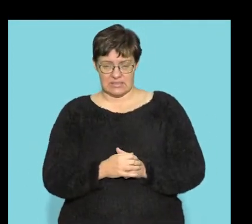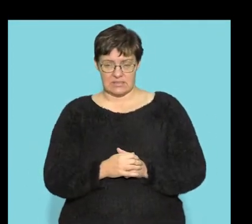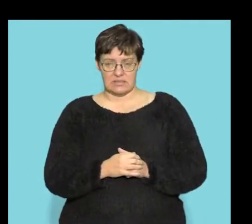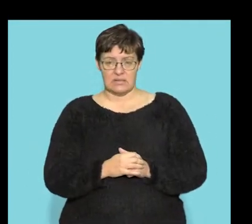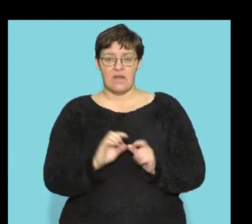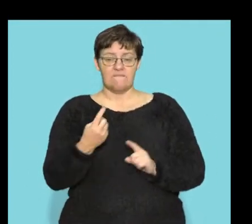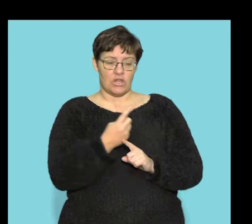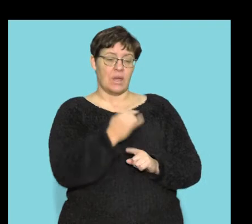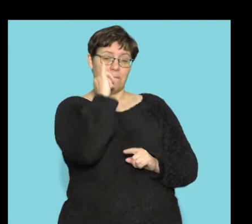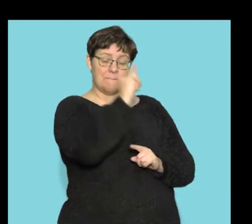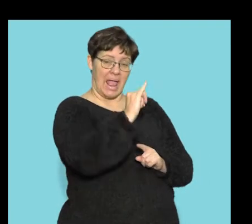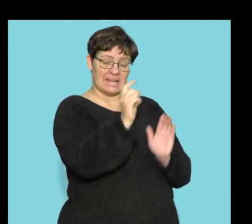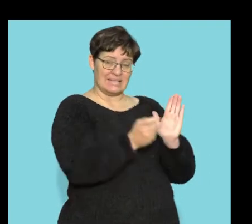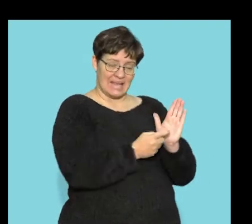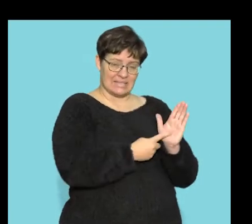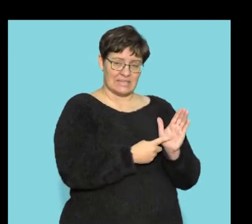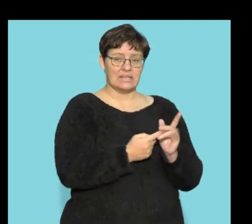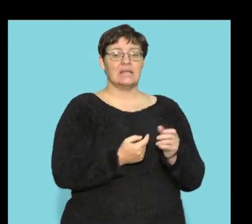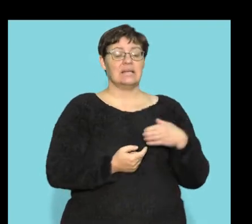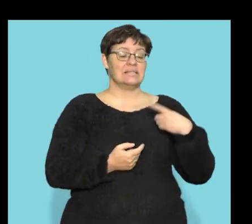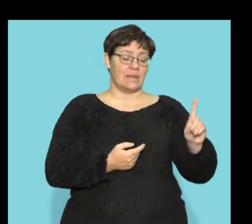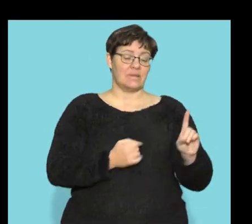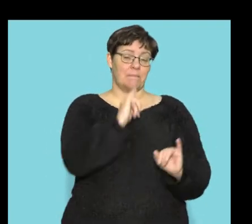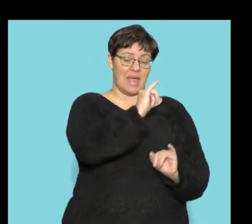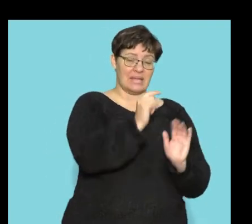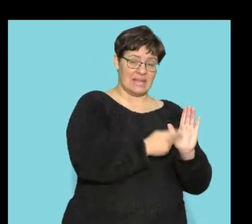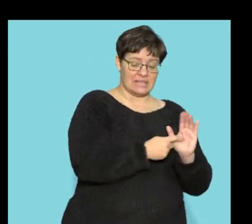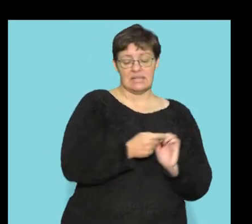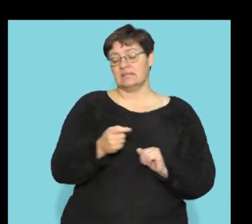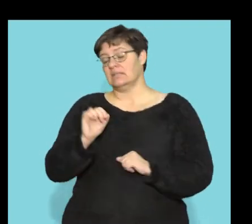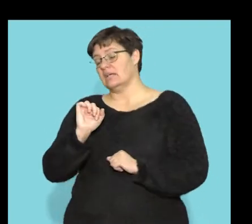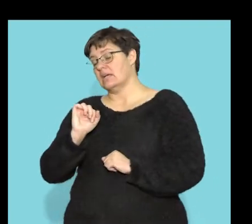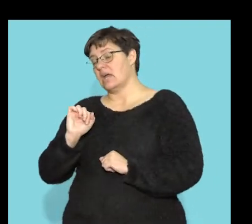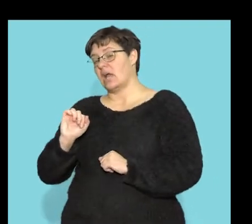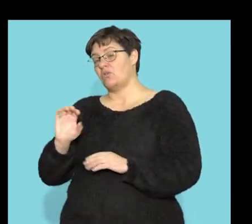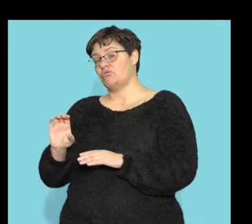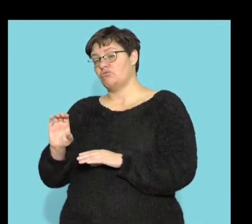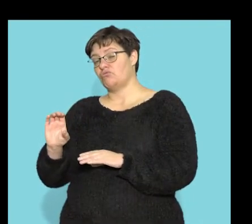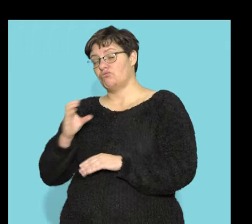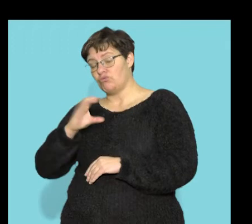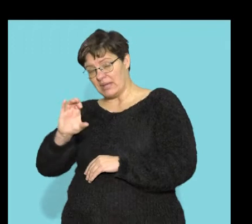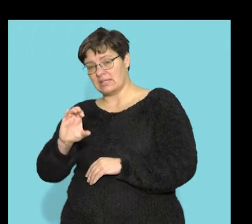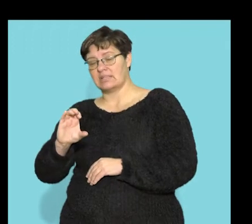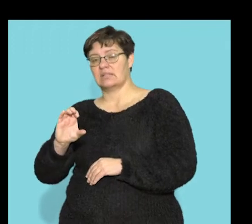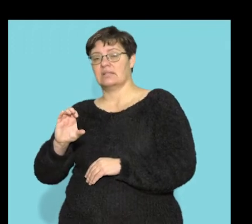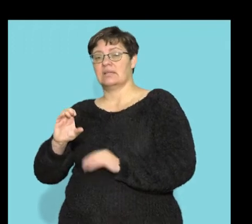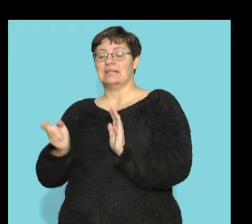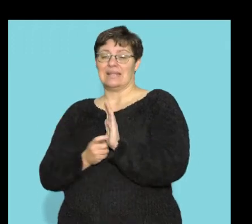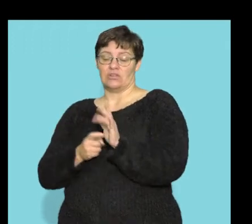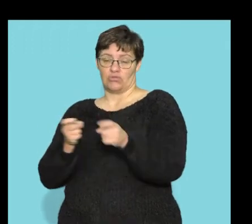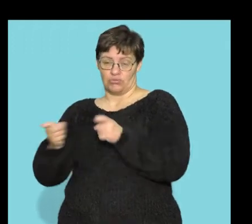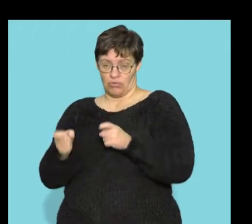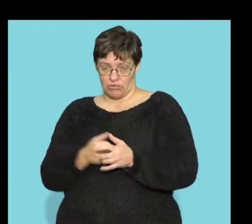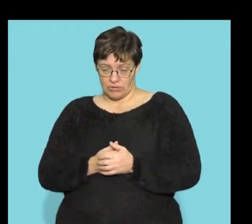do the bad debts. Double entry, debit bad debts, credit debtors control. Let's do that. So there's my bad debts